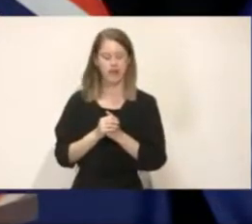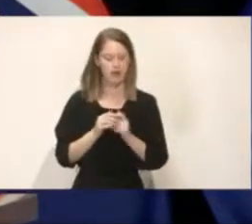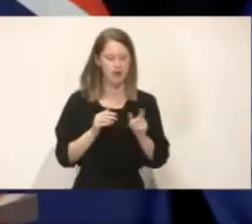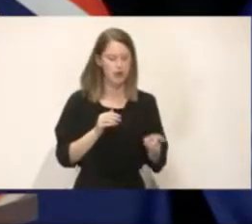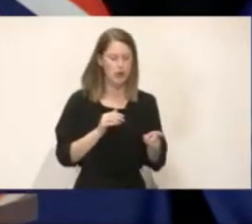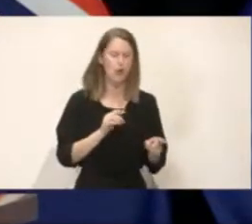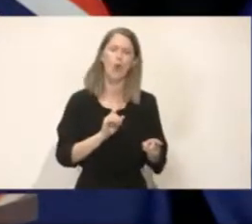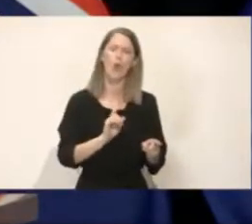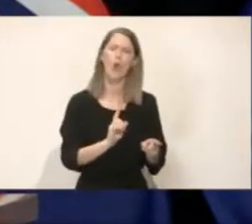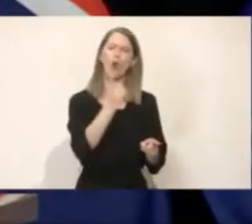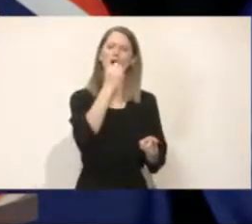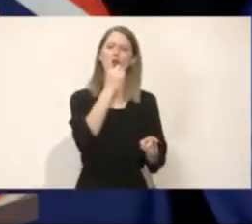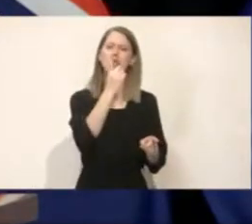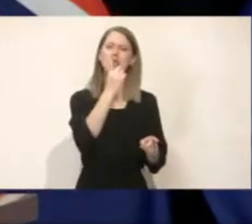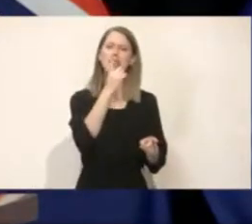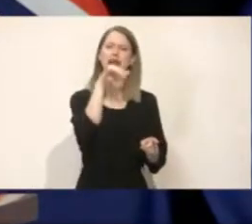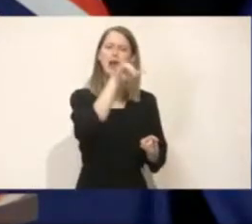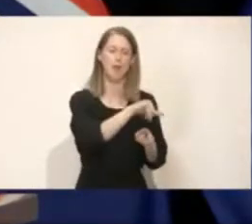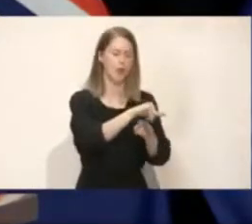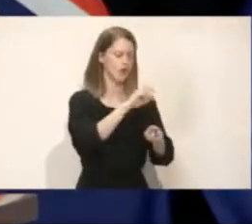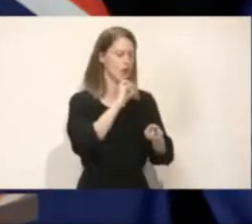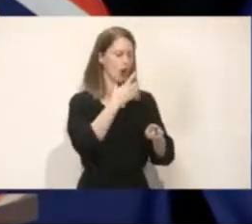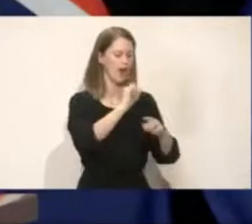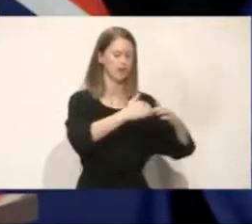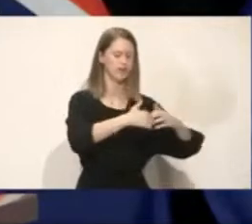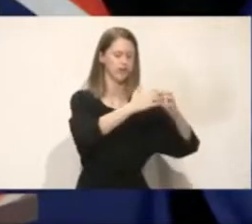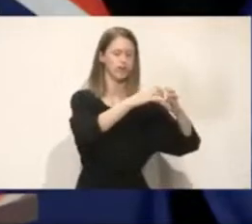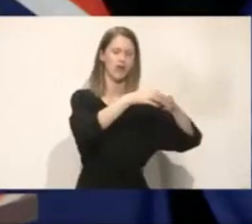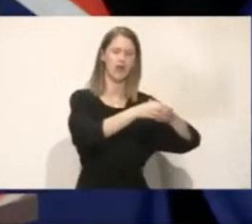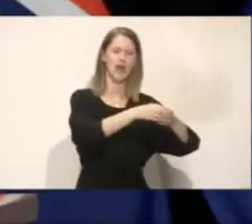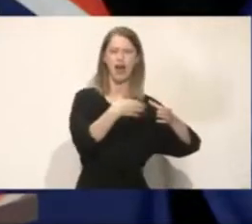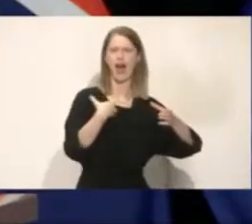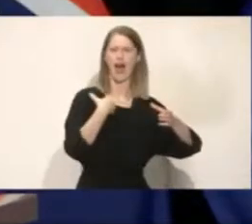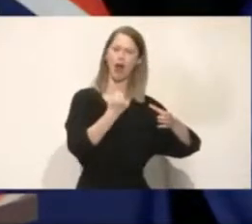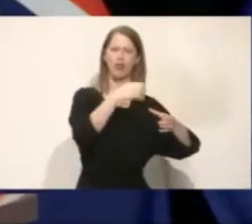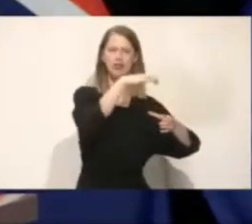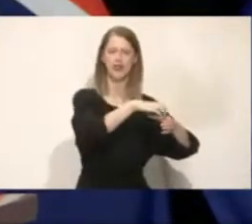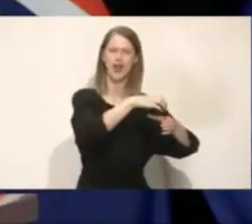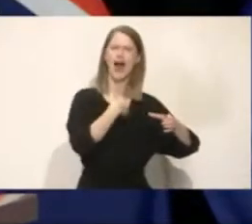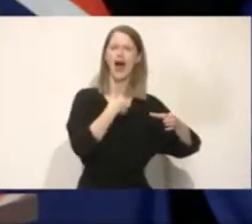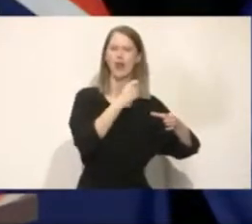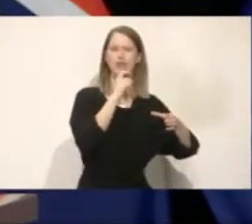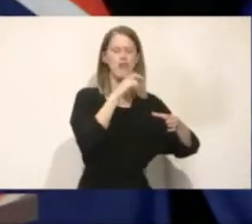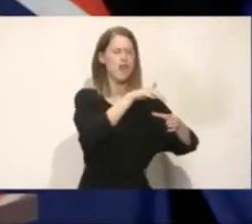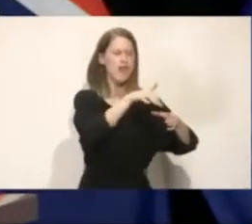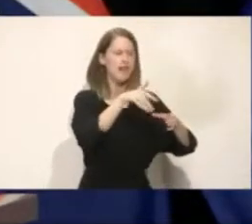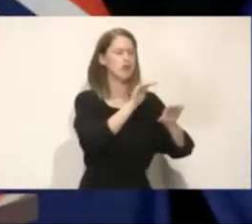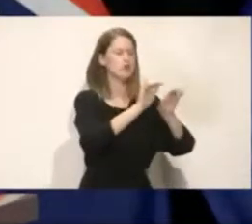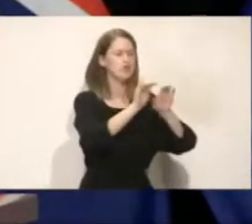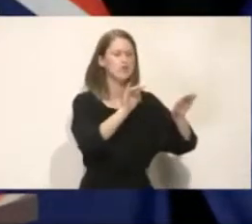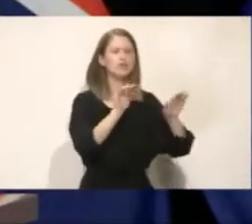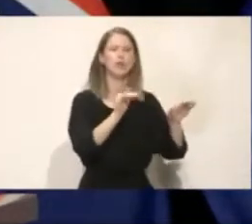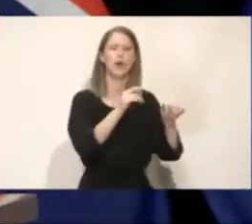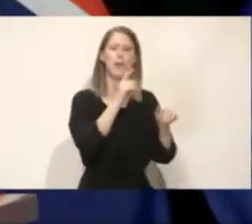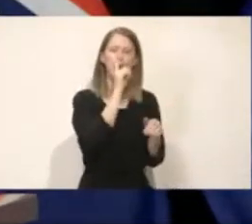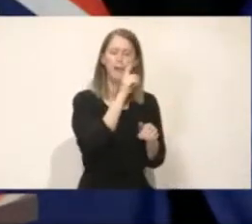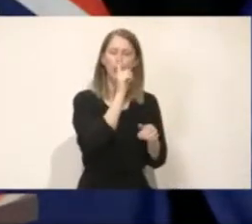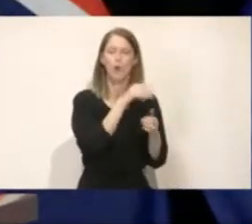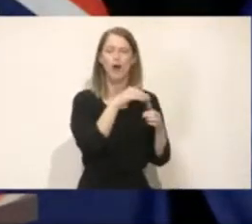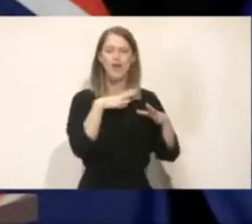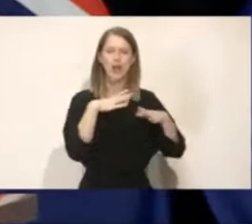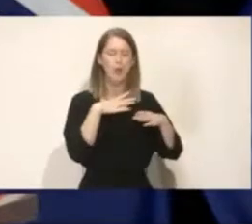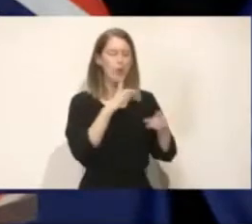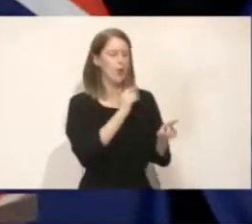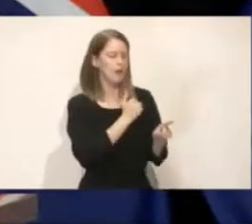the airport, just with public health staff being made available, just a little reminder to people of what